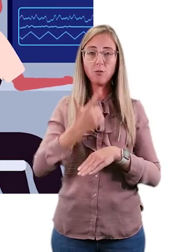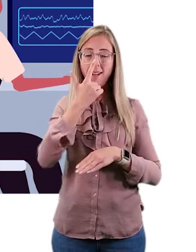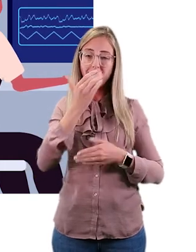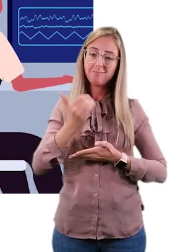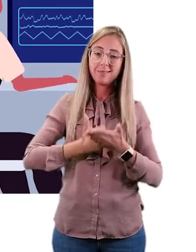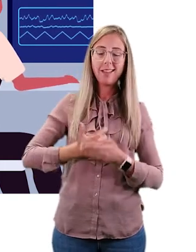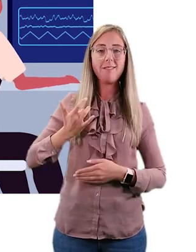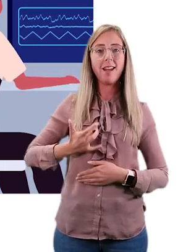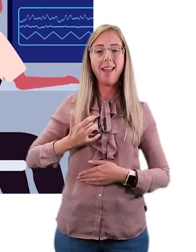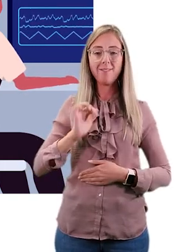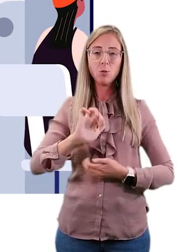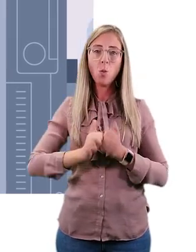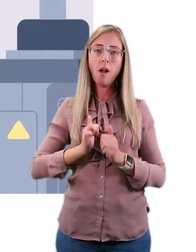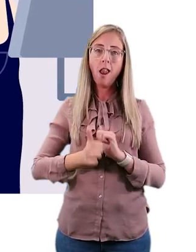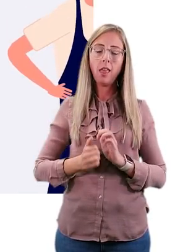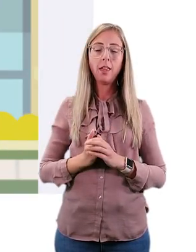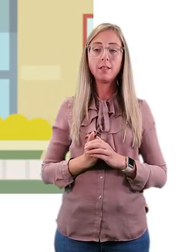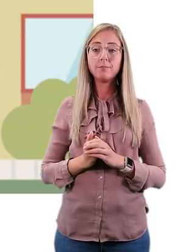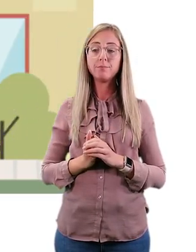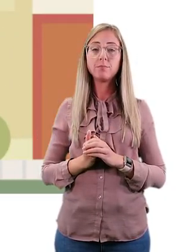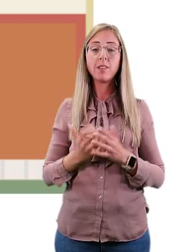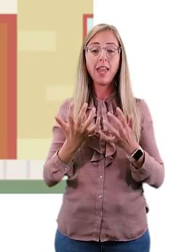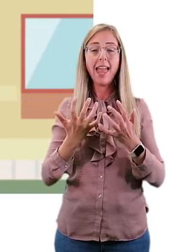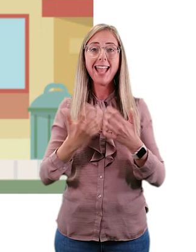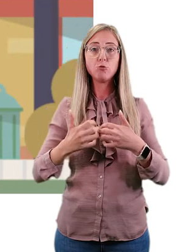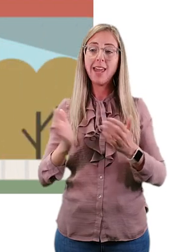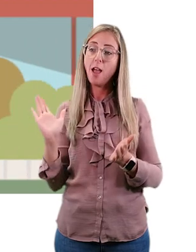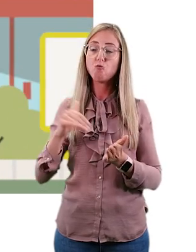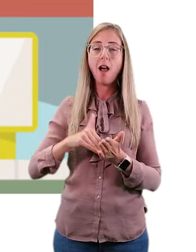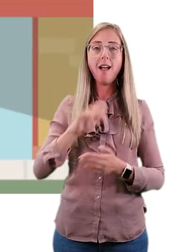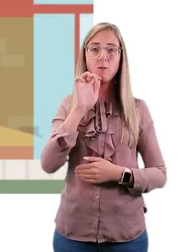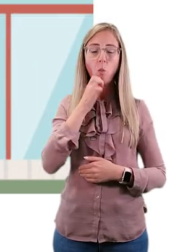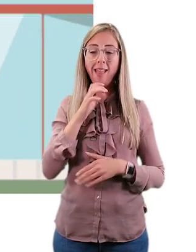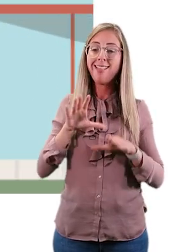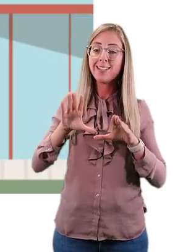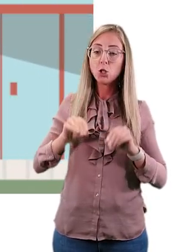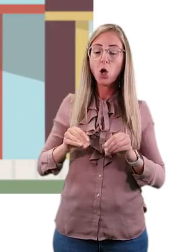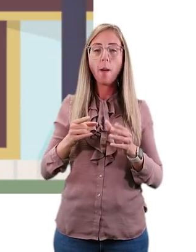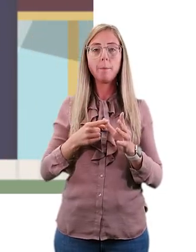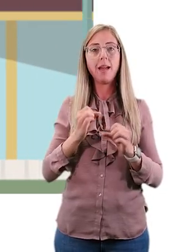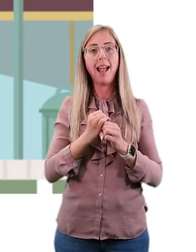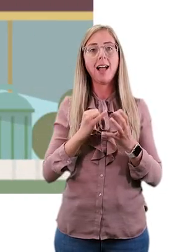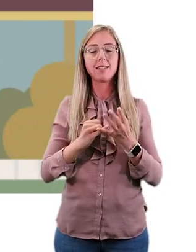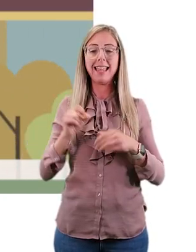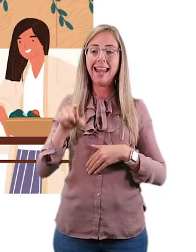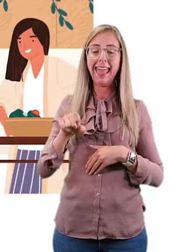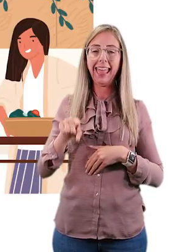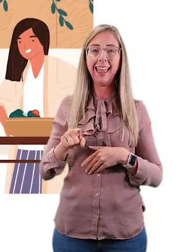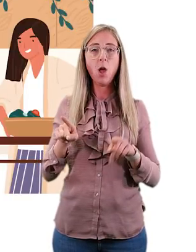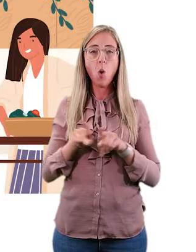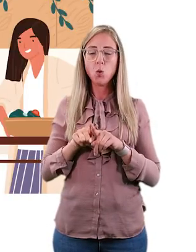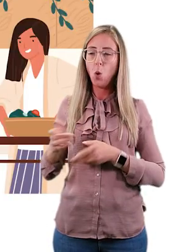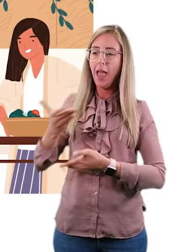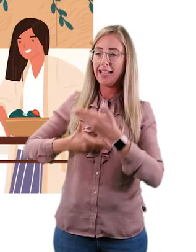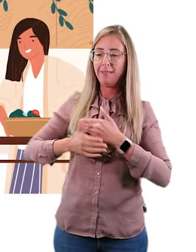could save the life of someone you work with. We'll send an emergency gas engineer out to you. They'll stop any gas leak to keep you safe